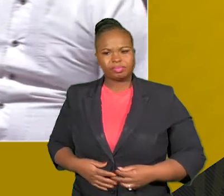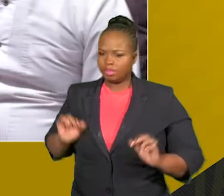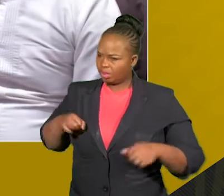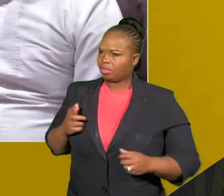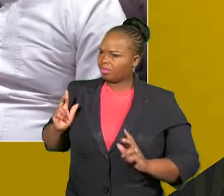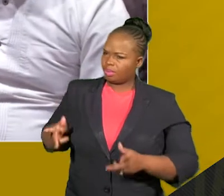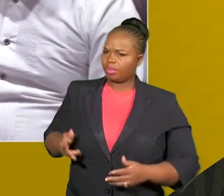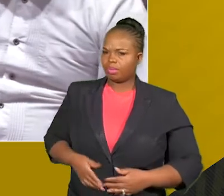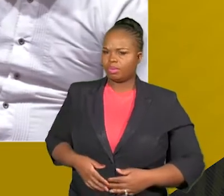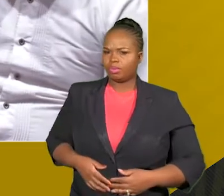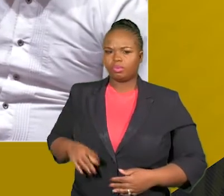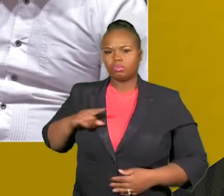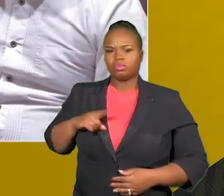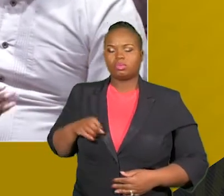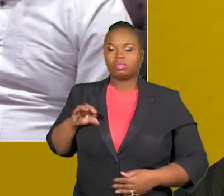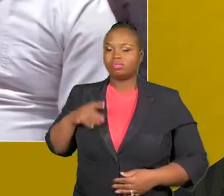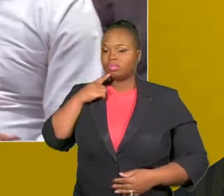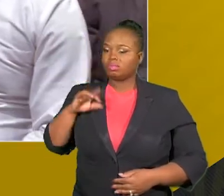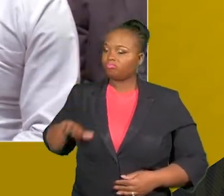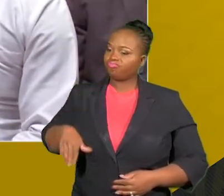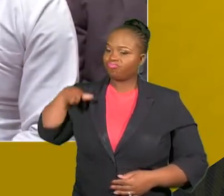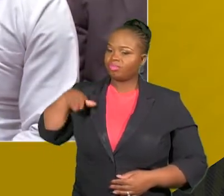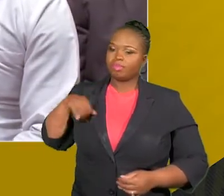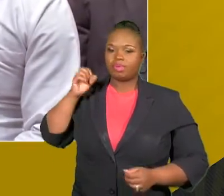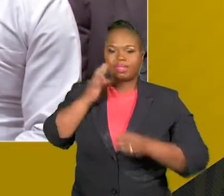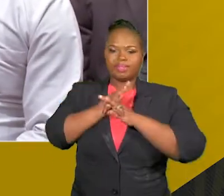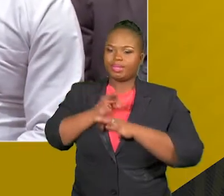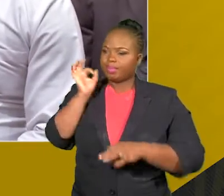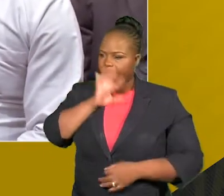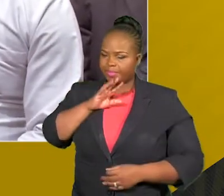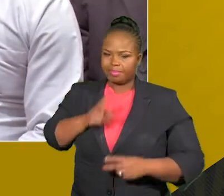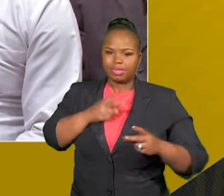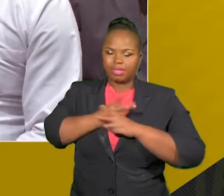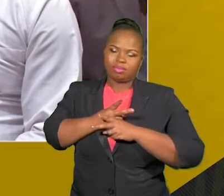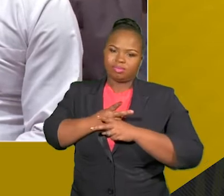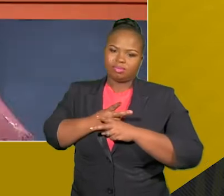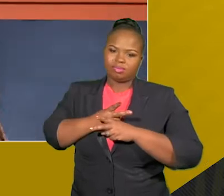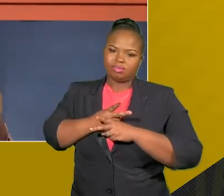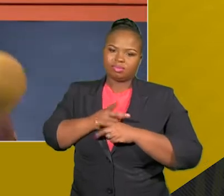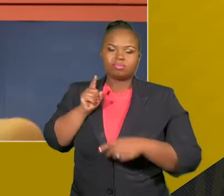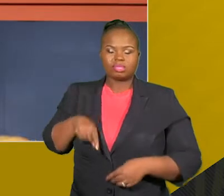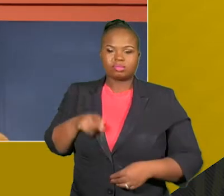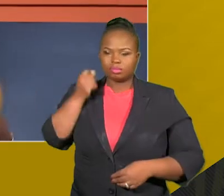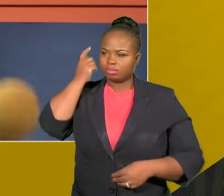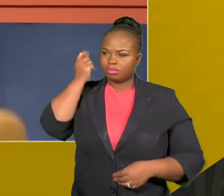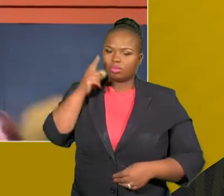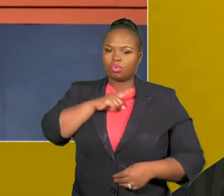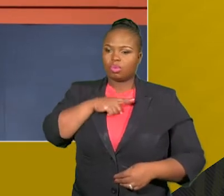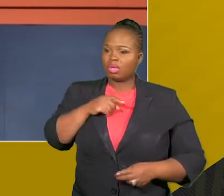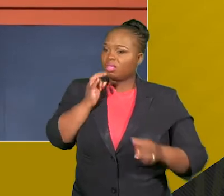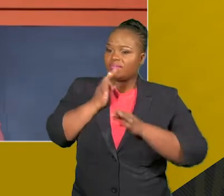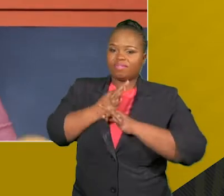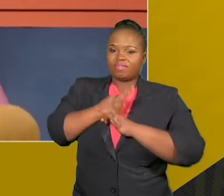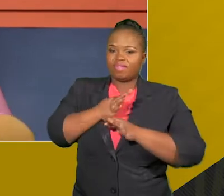wamshiya. And if we're going to speak about the fact that people grow without fathers, we have to also be, we must be in light of the fact that the father